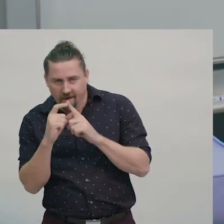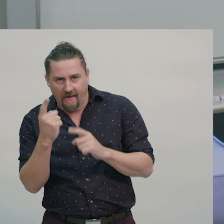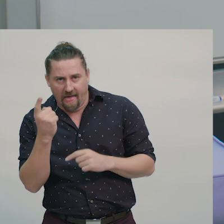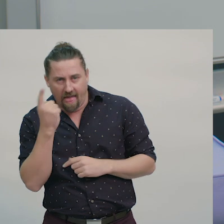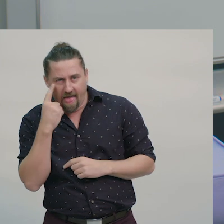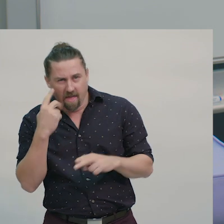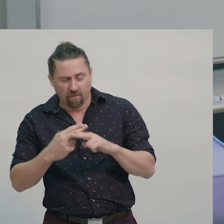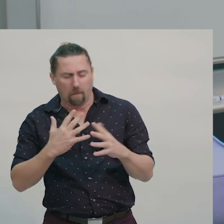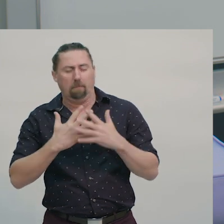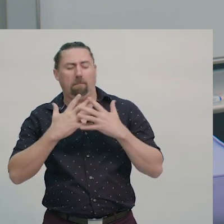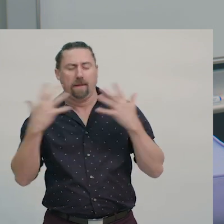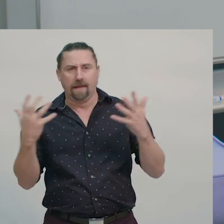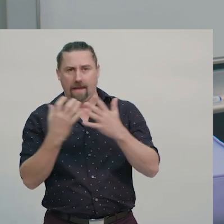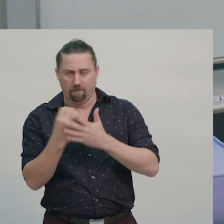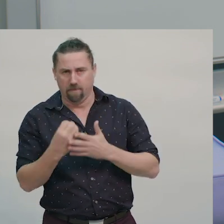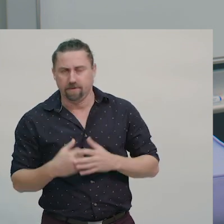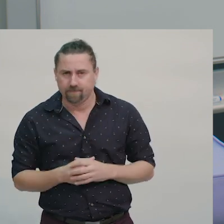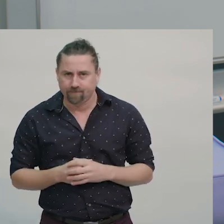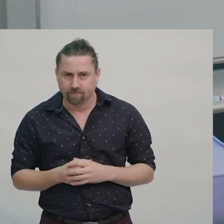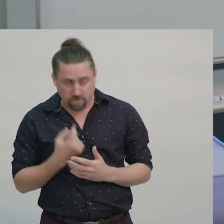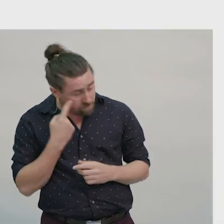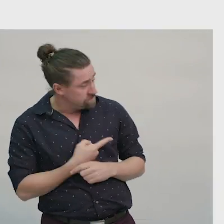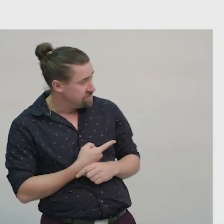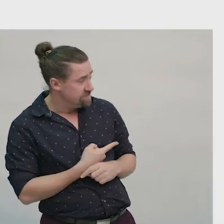model to a huge number. Take a look at this number.